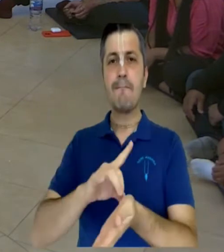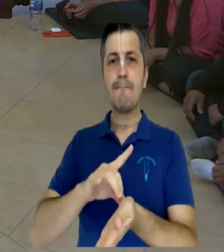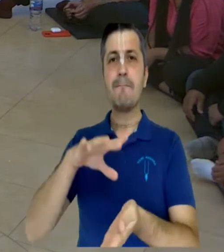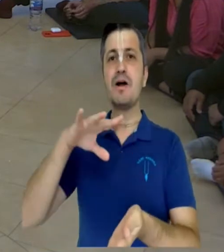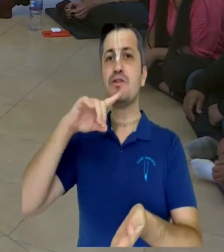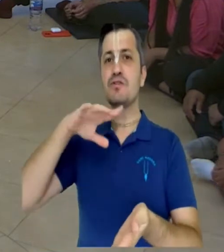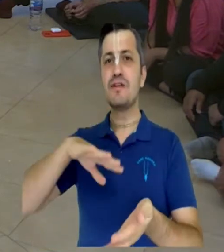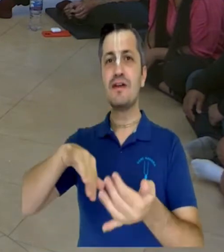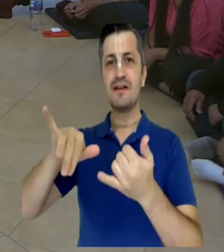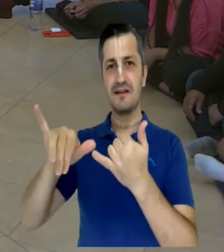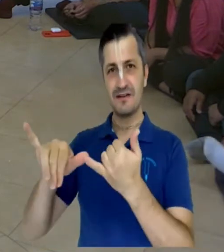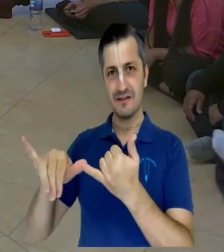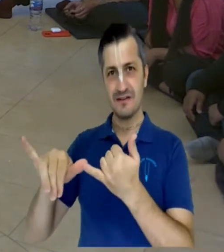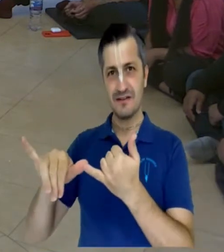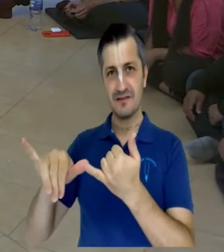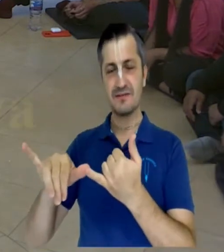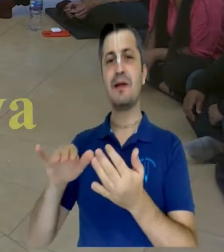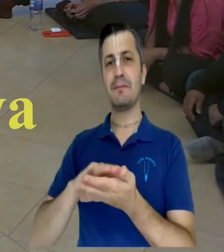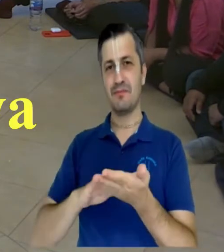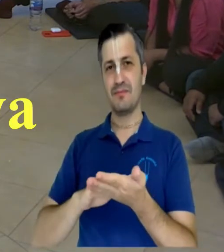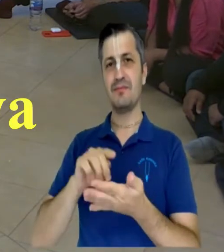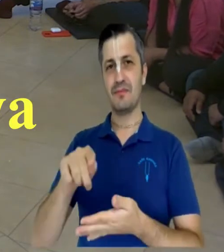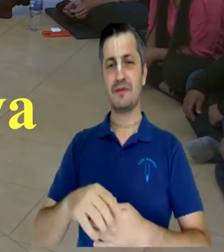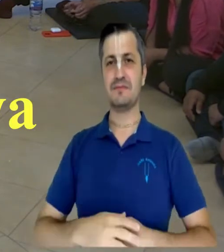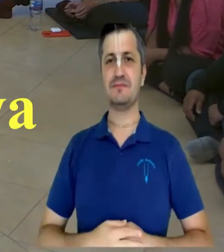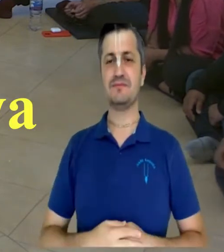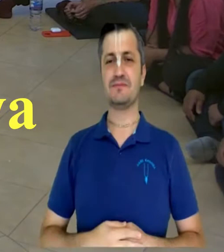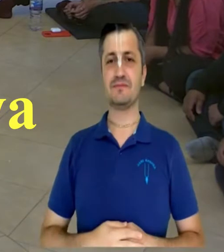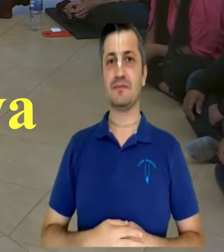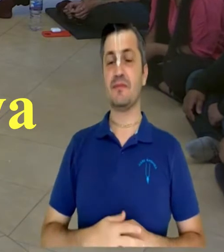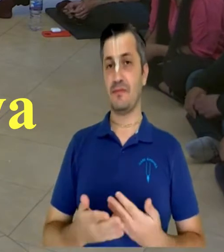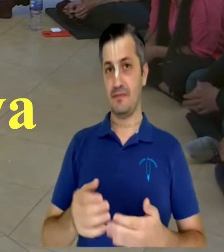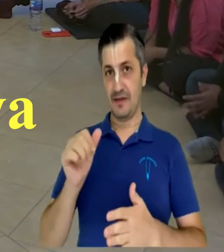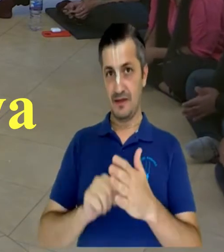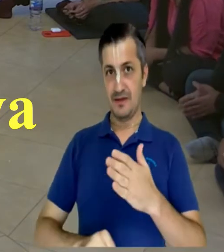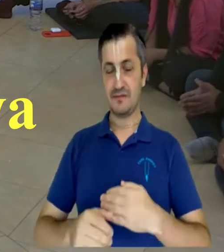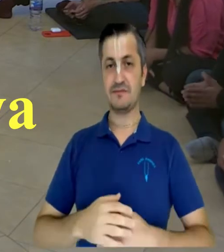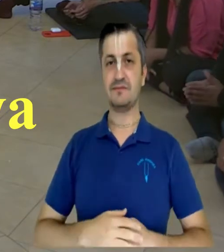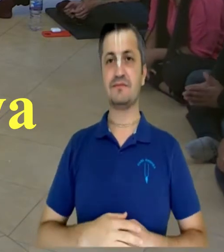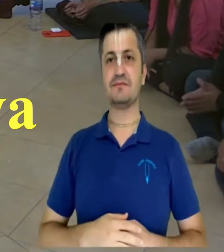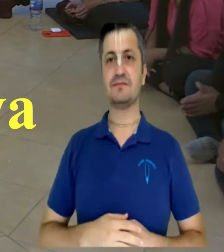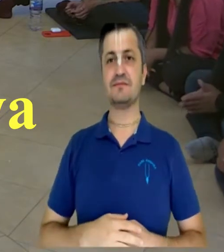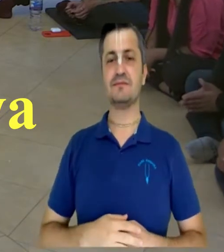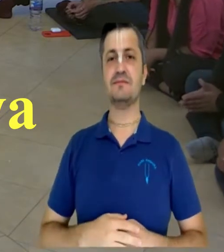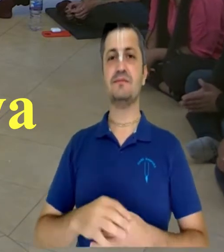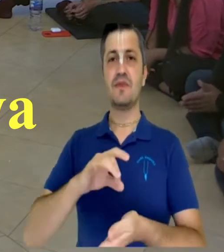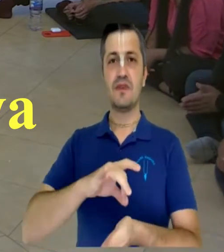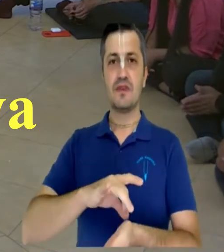of Vasudeva. So, Om Namo Bhagavate